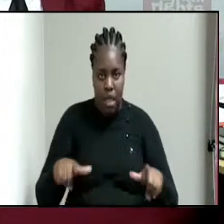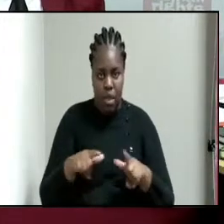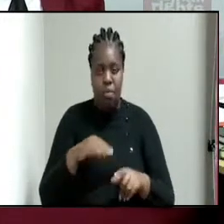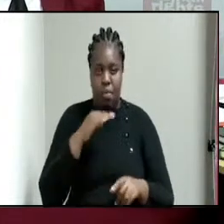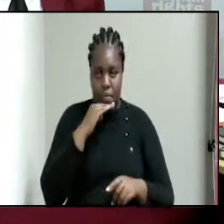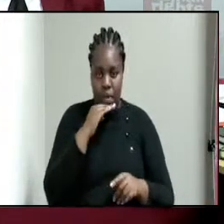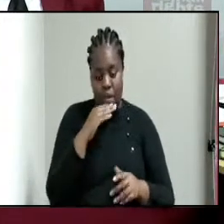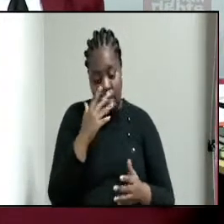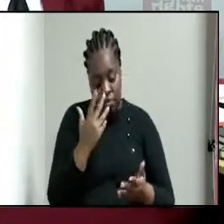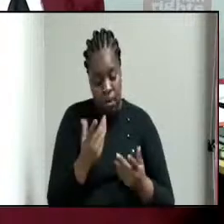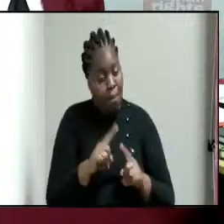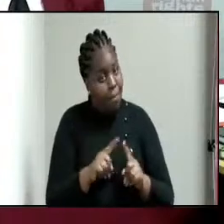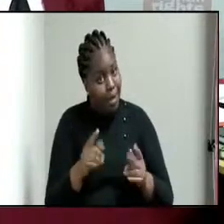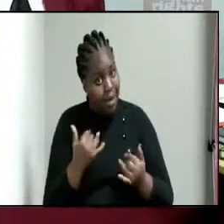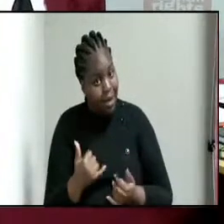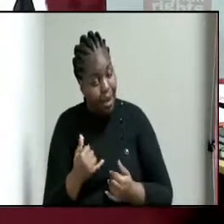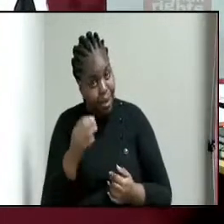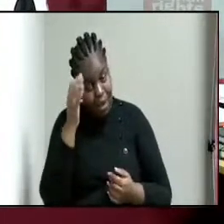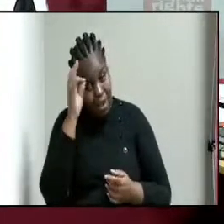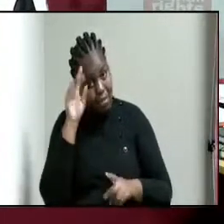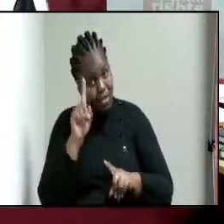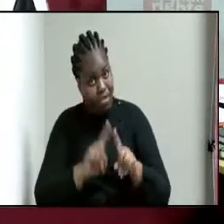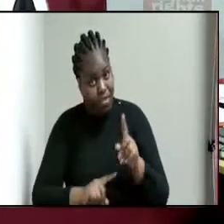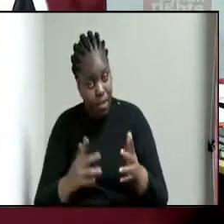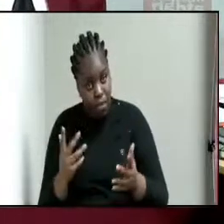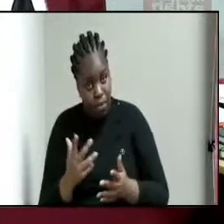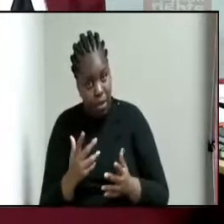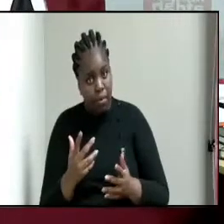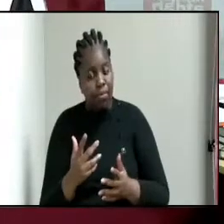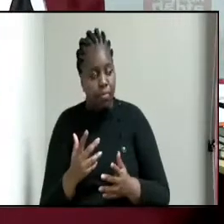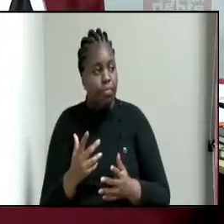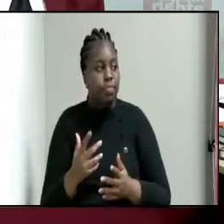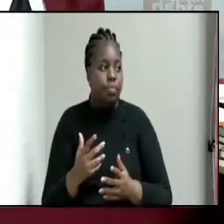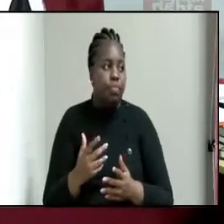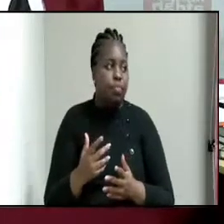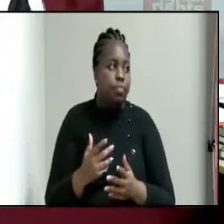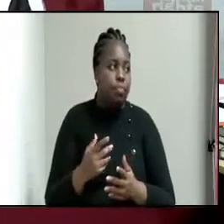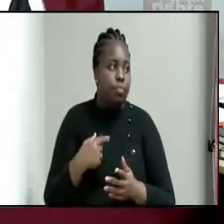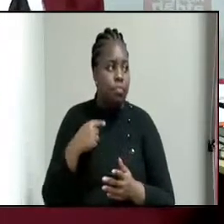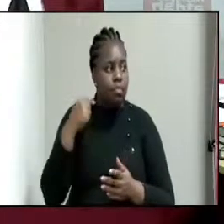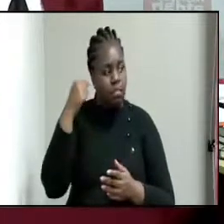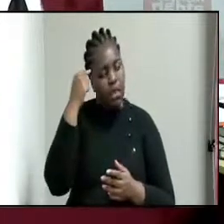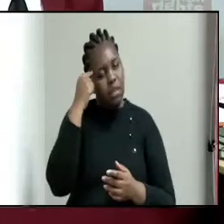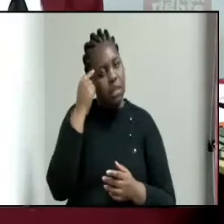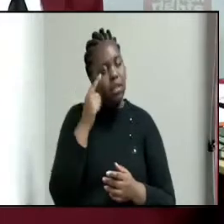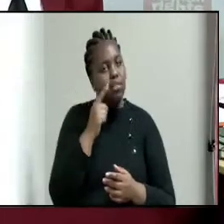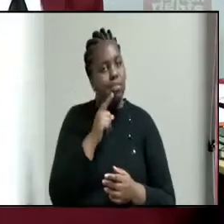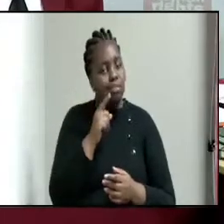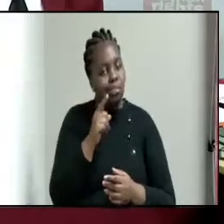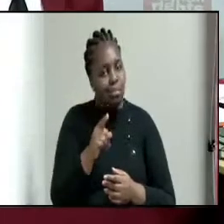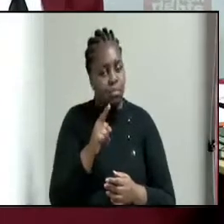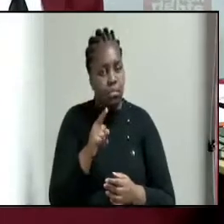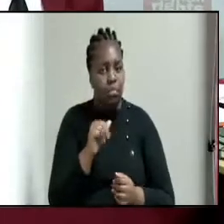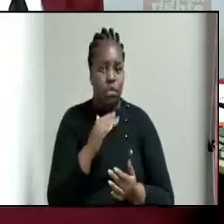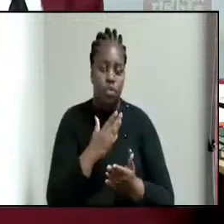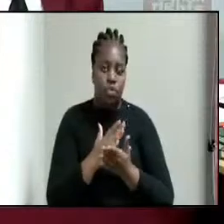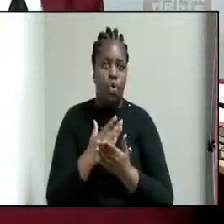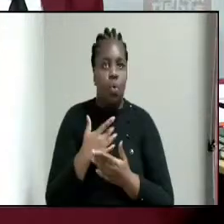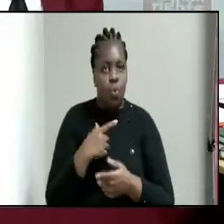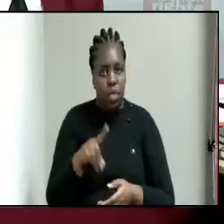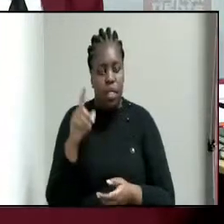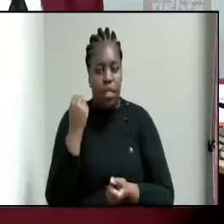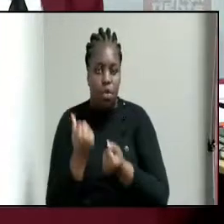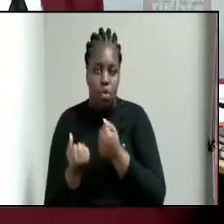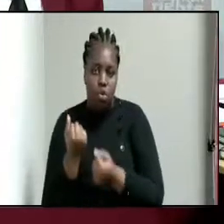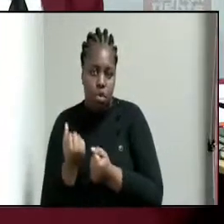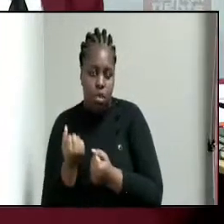one of the reasons. But where the government has clearly failed in terms of its legal obligations, I think the remedy will be that we take them to court, at least